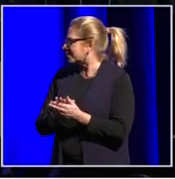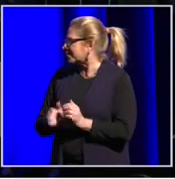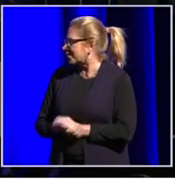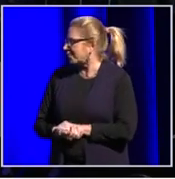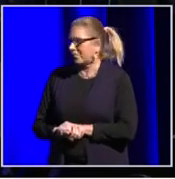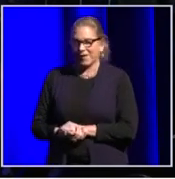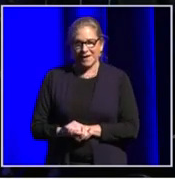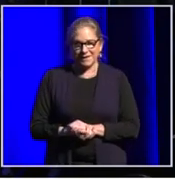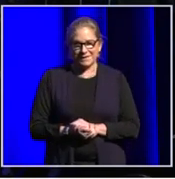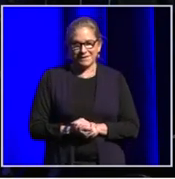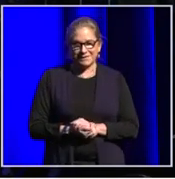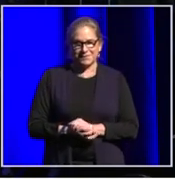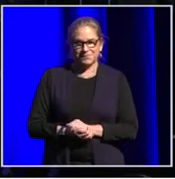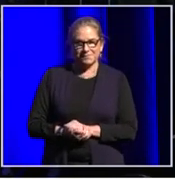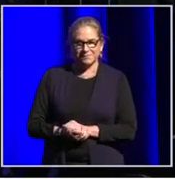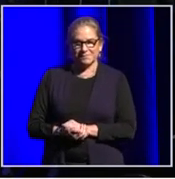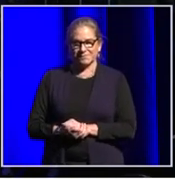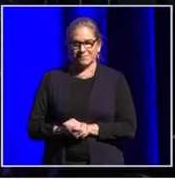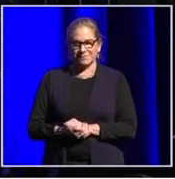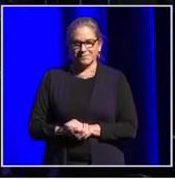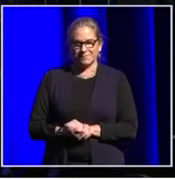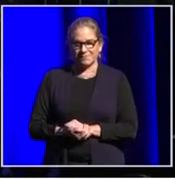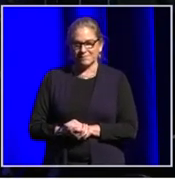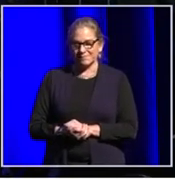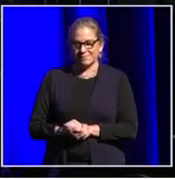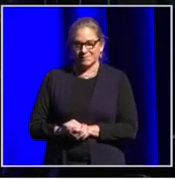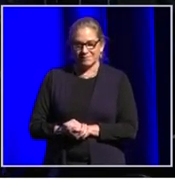exceeded his. When I asked him, he had a share. Oh, yes.